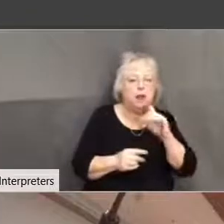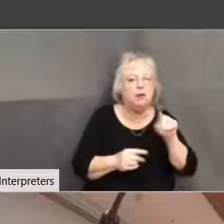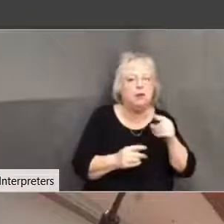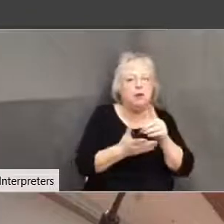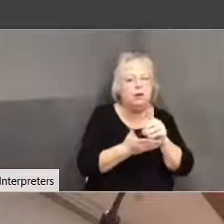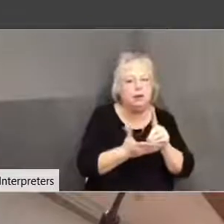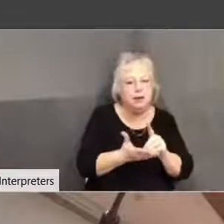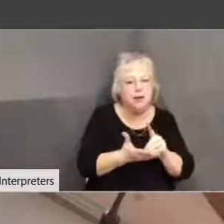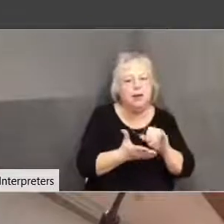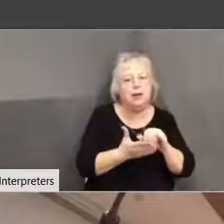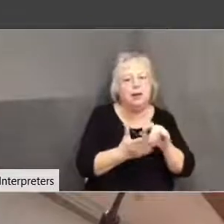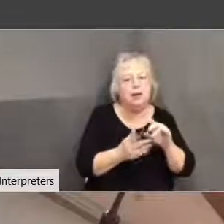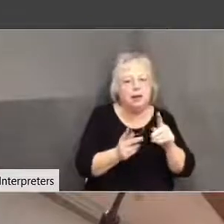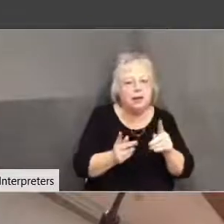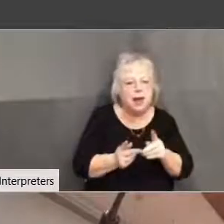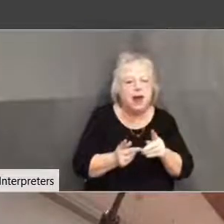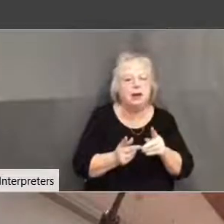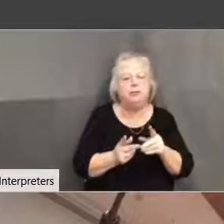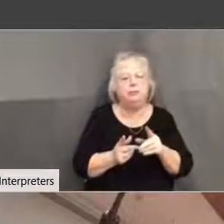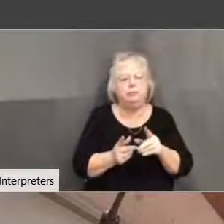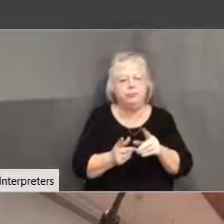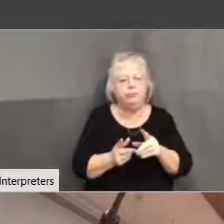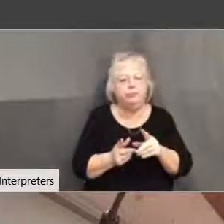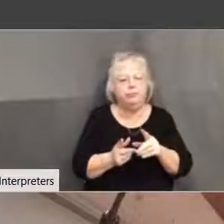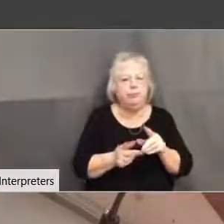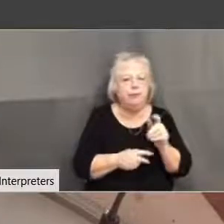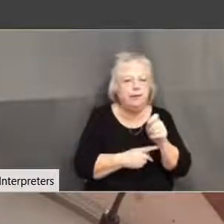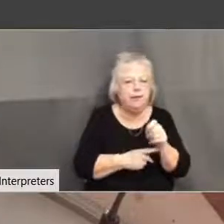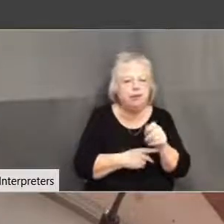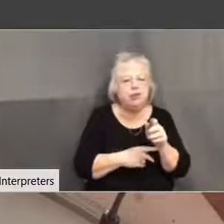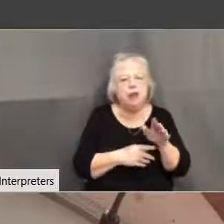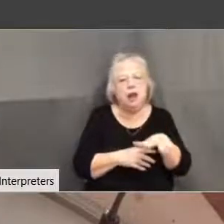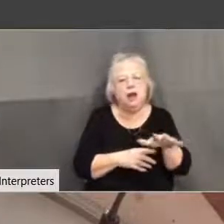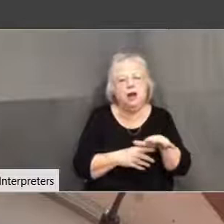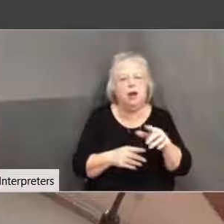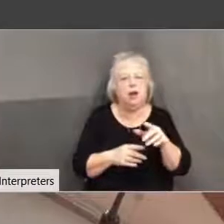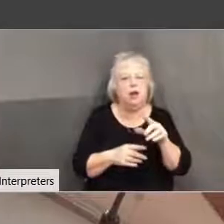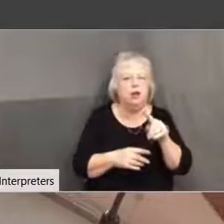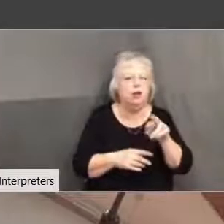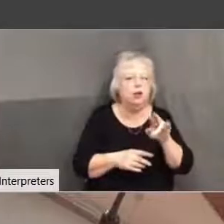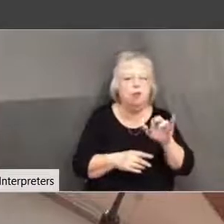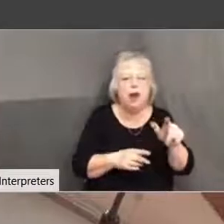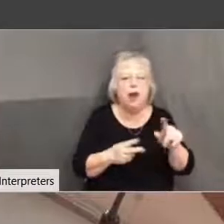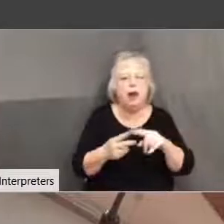trail, ADA access, parking, lighting, all that.